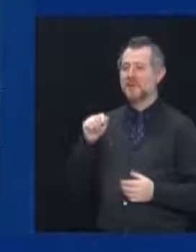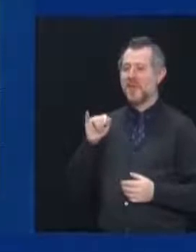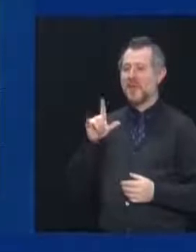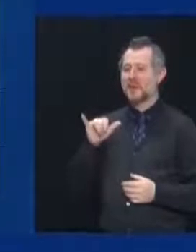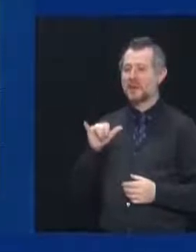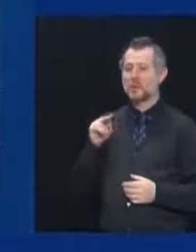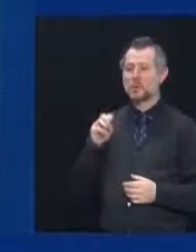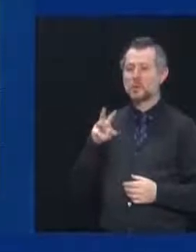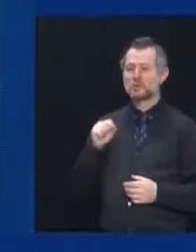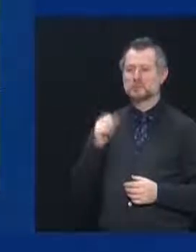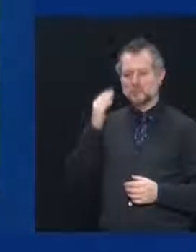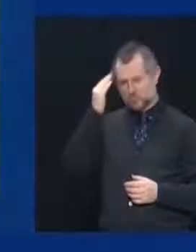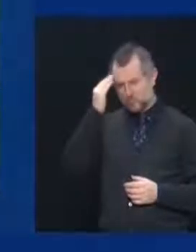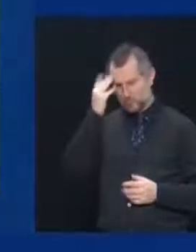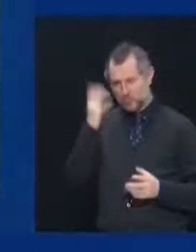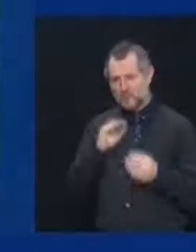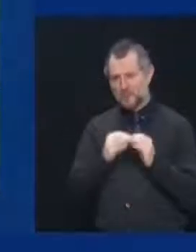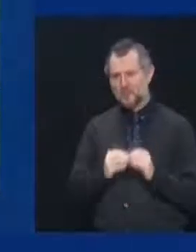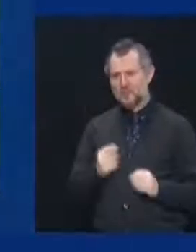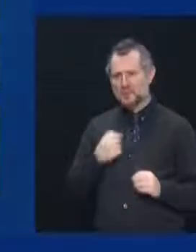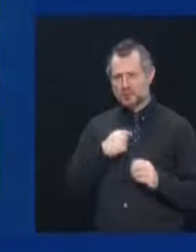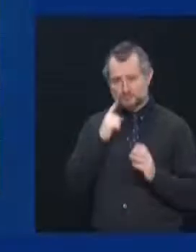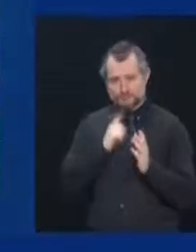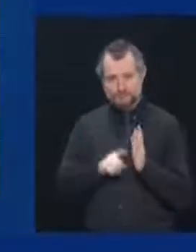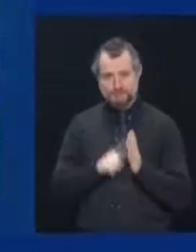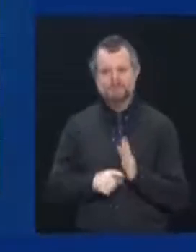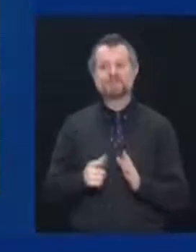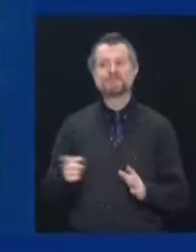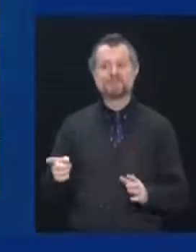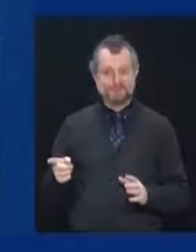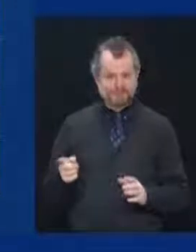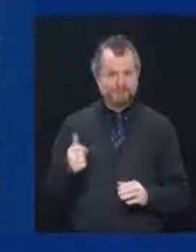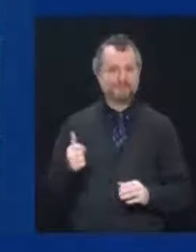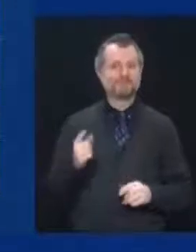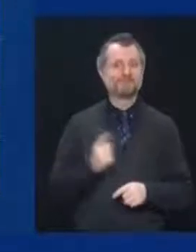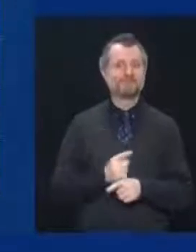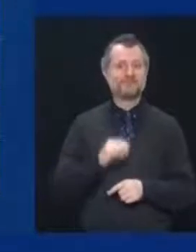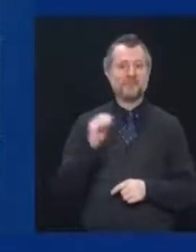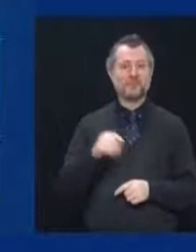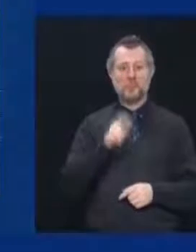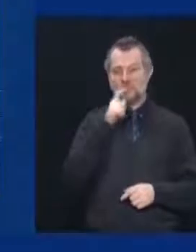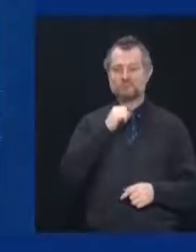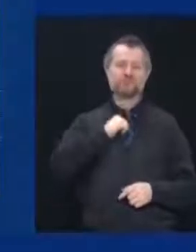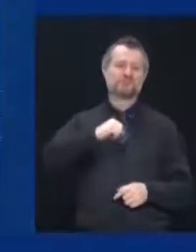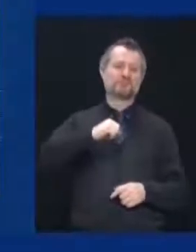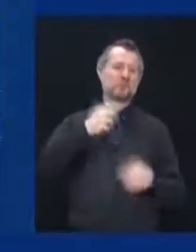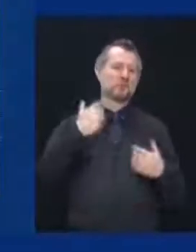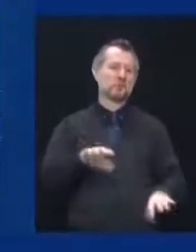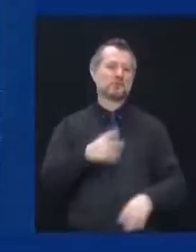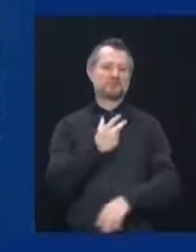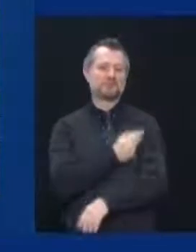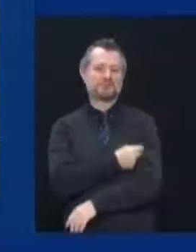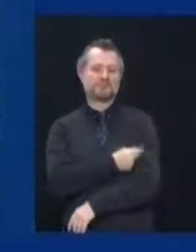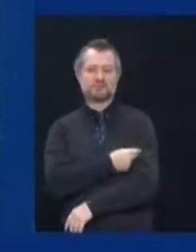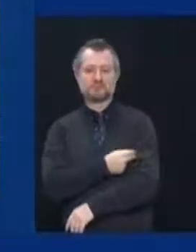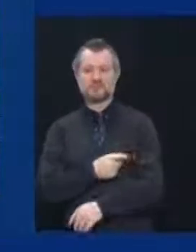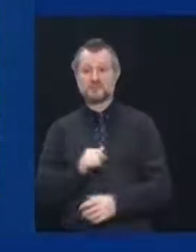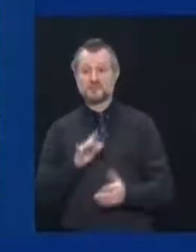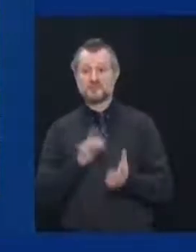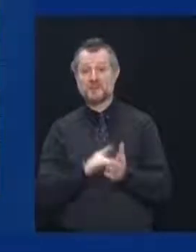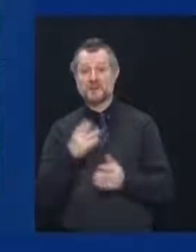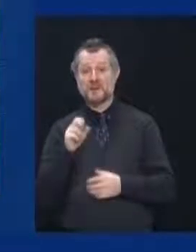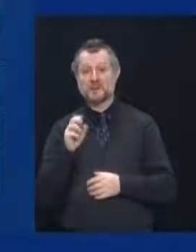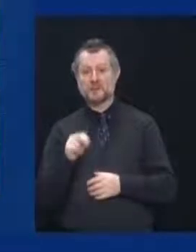And this is the variance of people who decline a vaccine. Mid-Hudson, 28% of the people say,